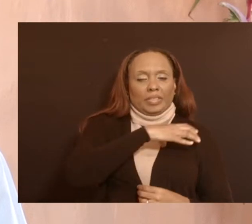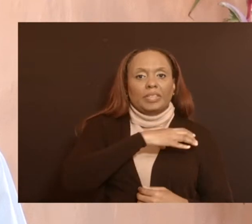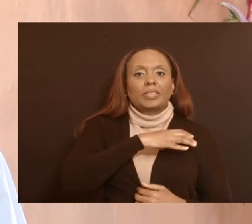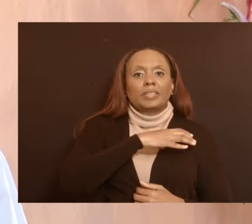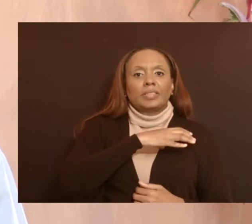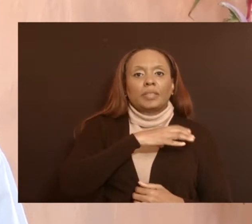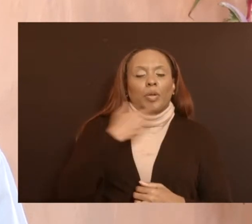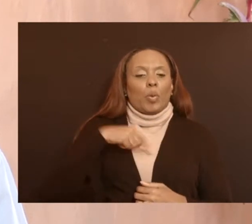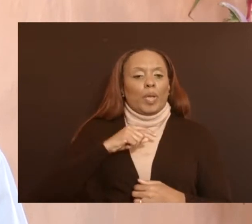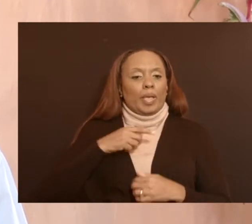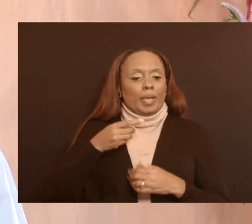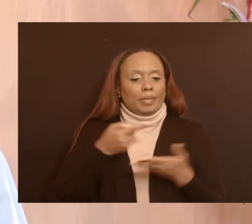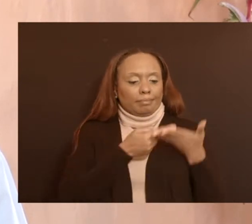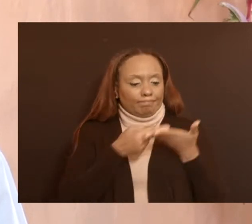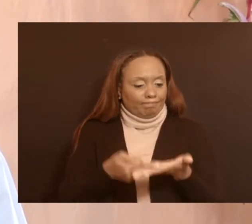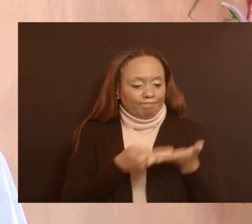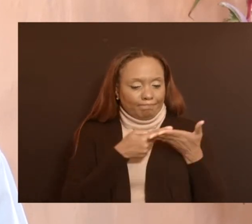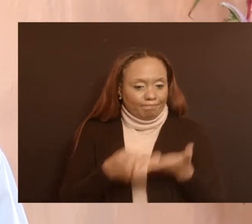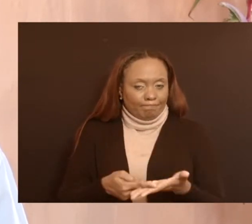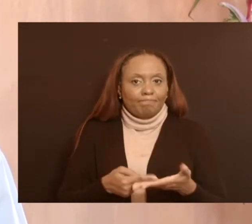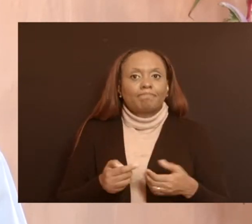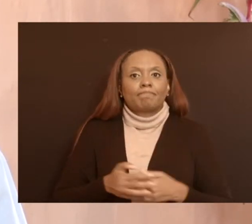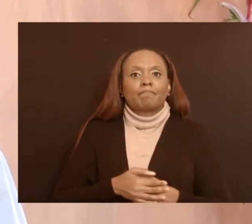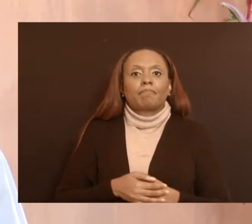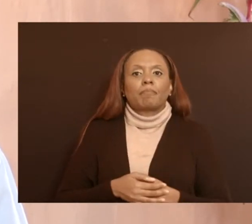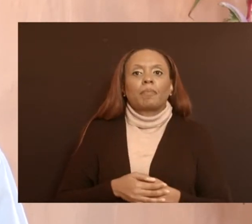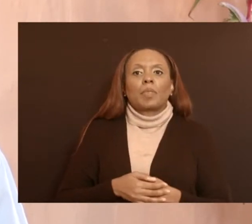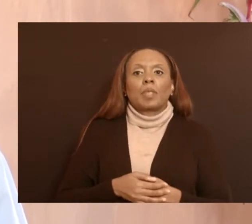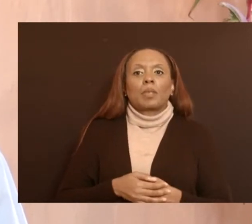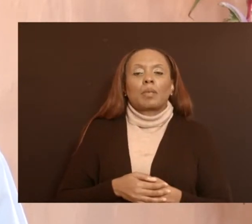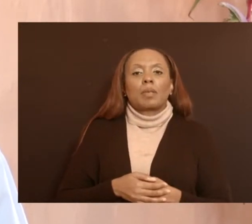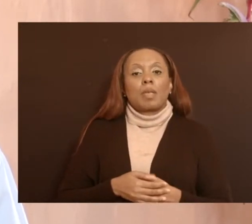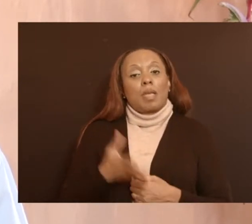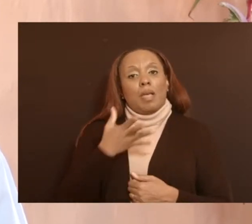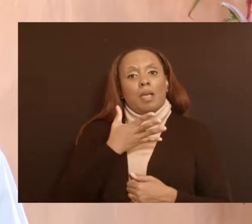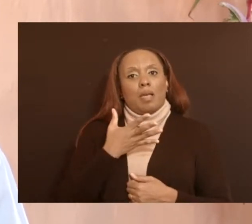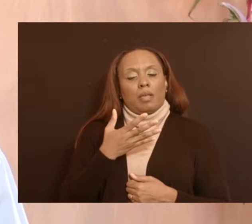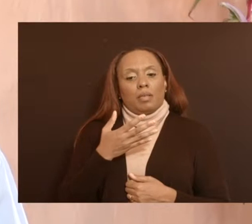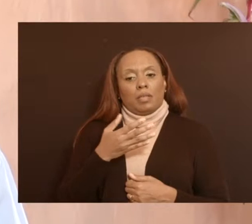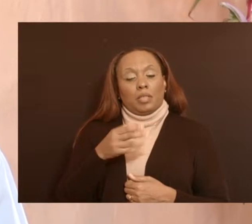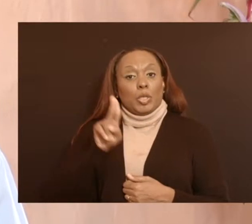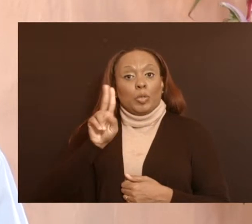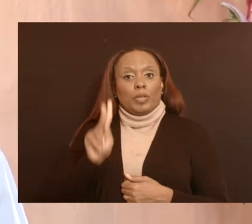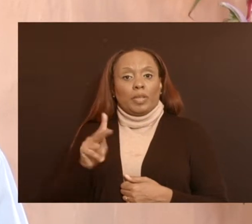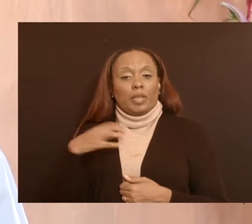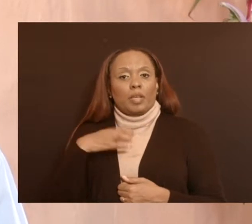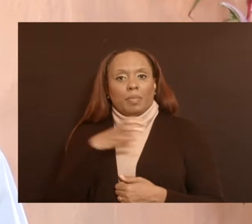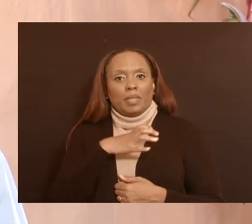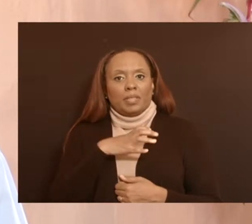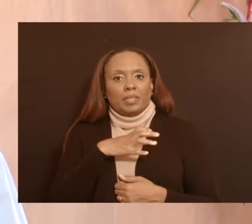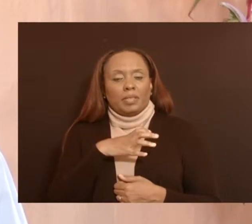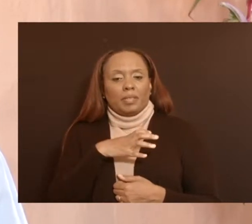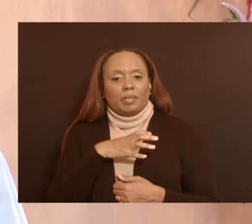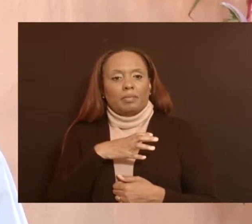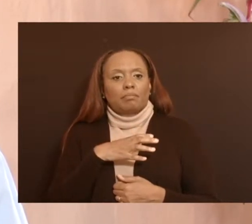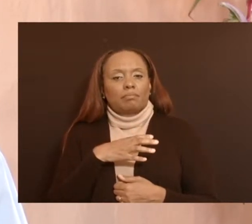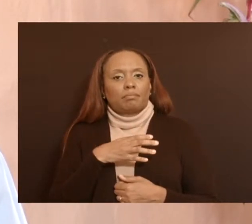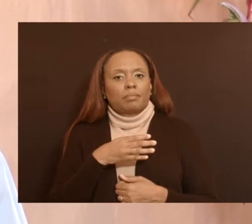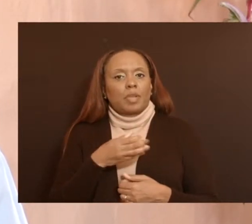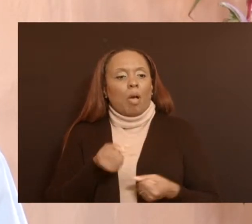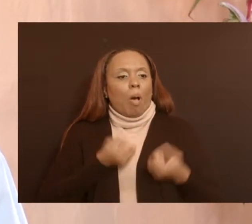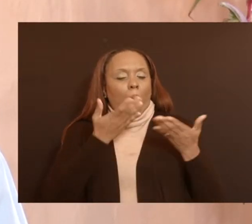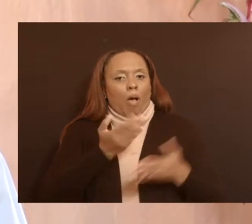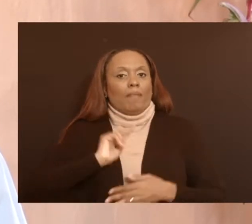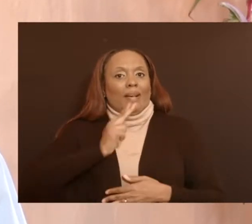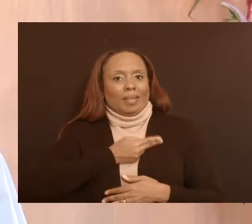was made to us, and that is happening. And also the Public Health Laboratory again has been given